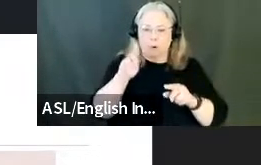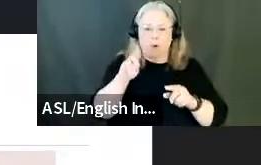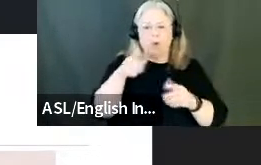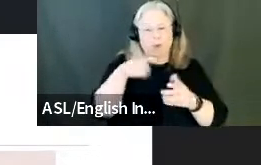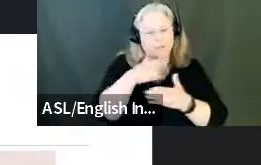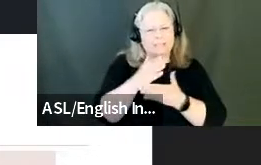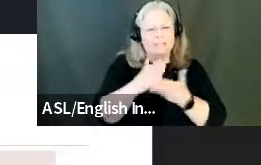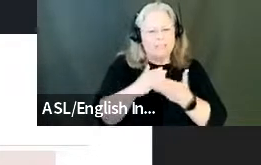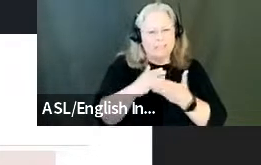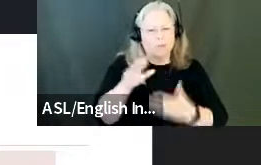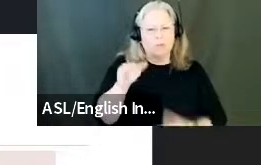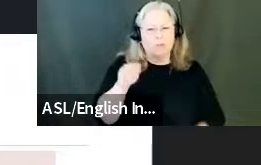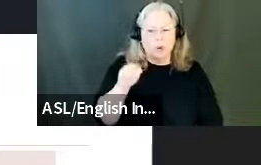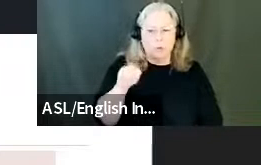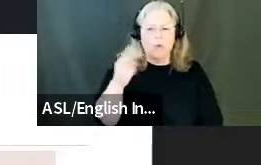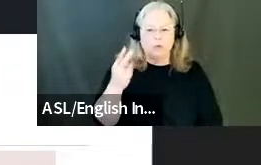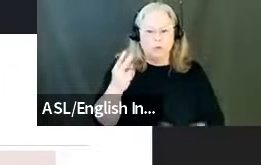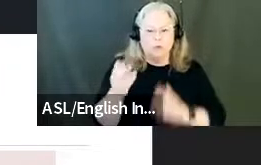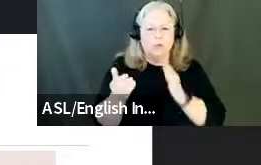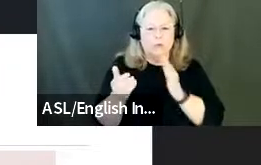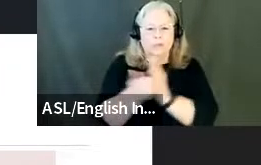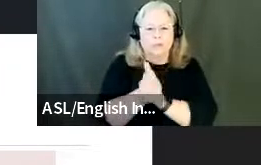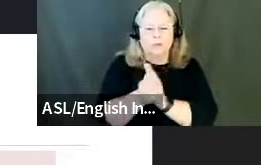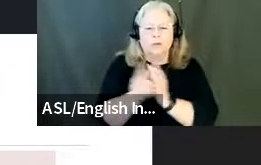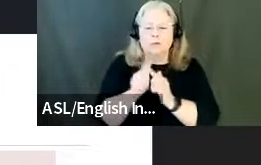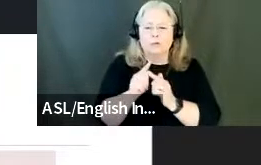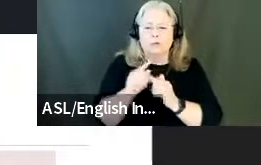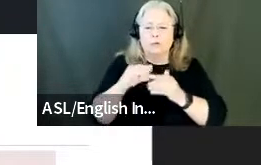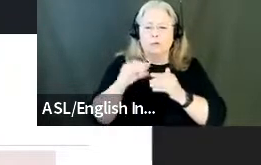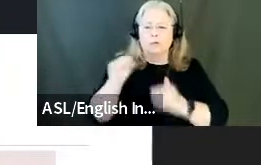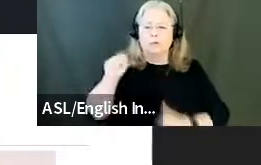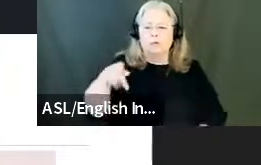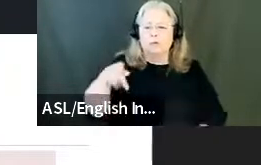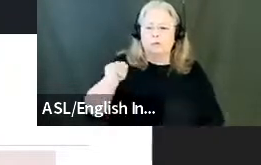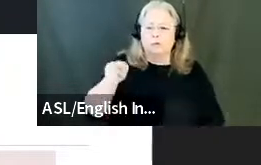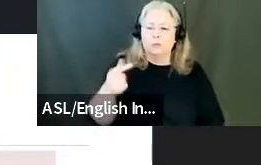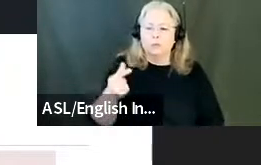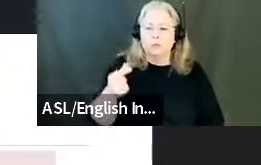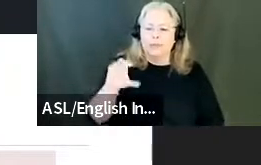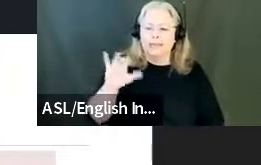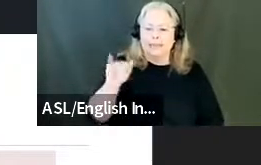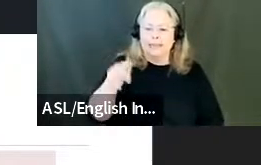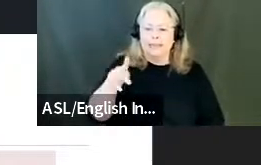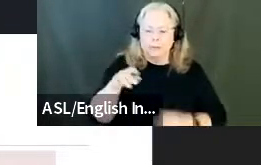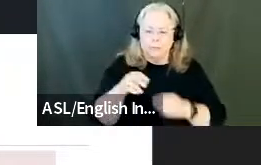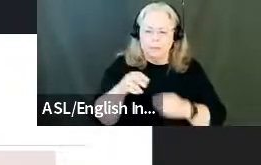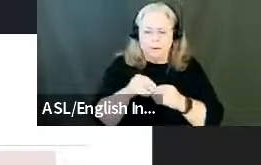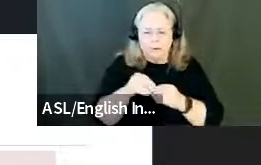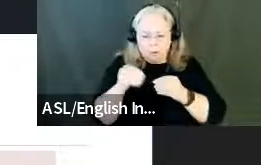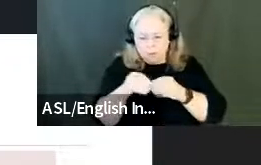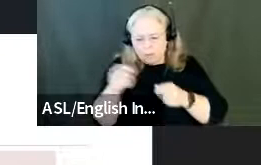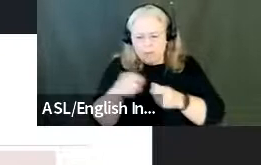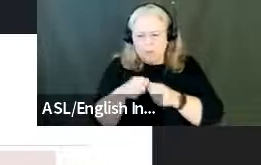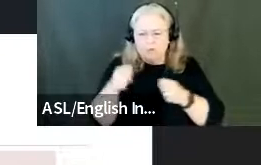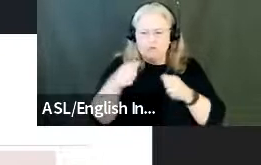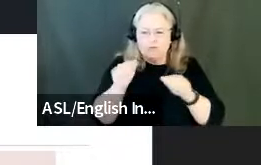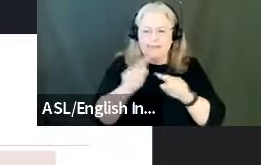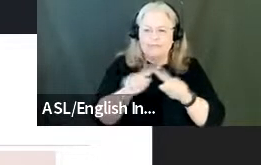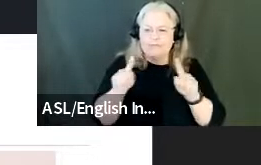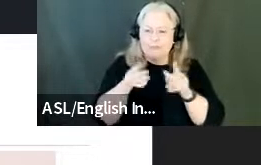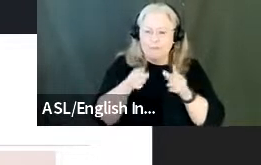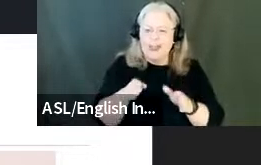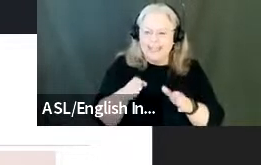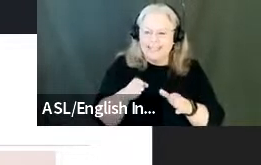been attached to the end of your spring clip. So you can peel that off and stretch that and try that out in different